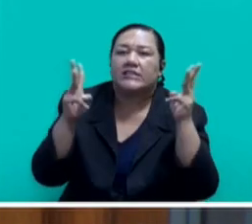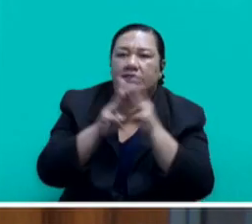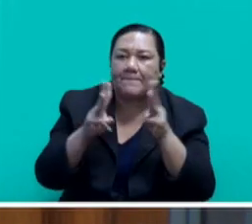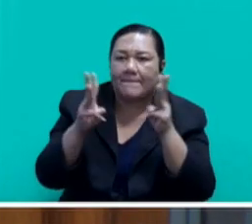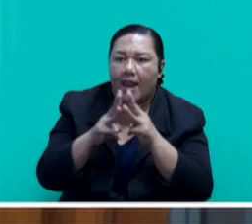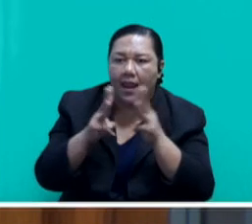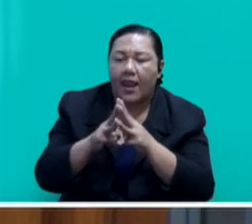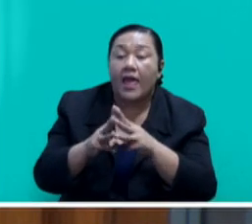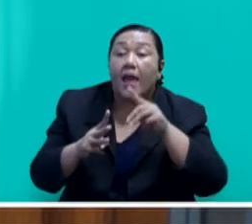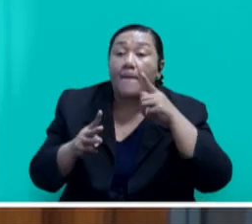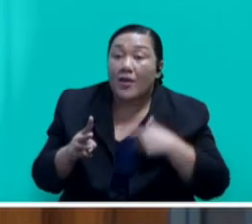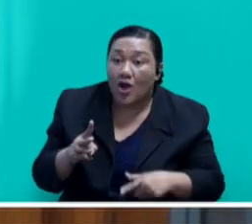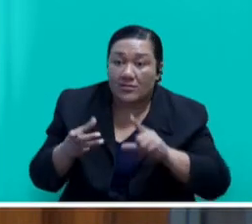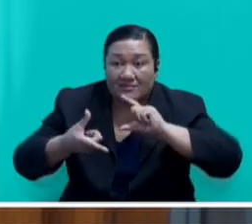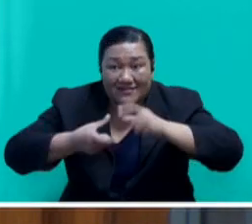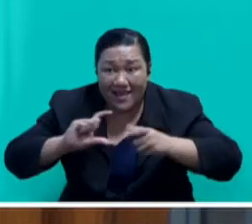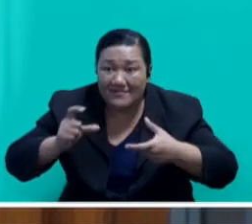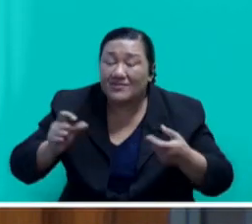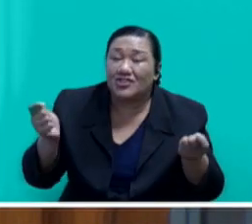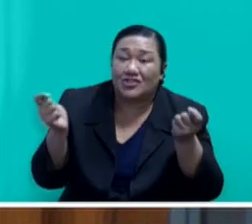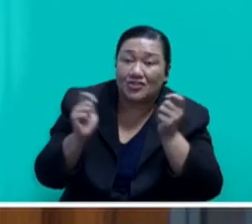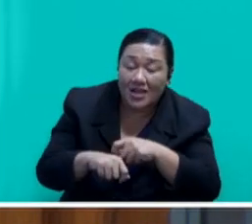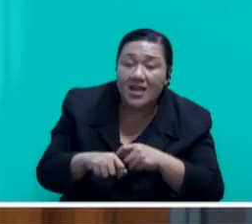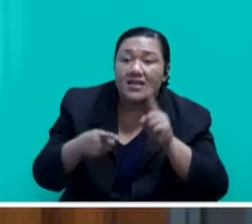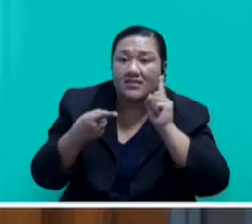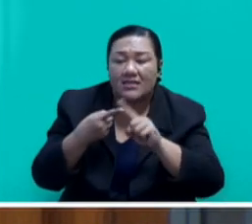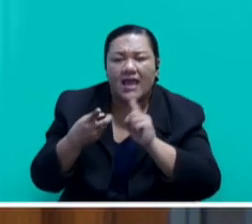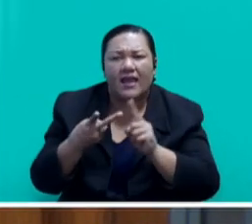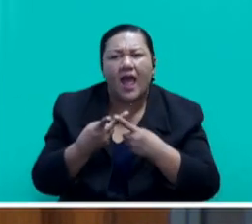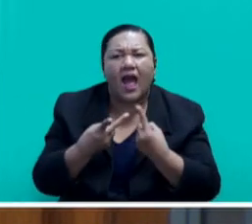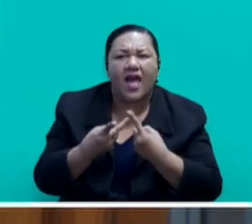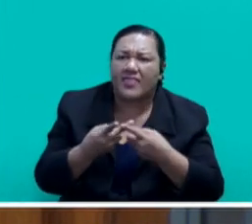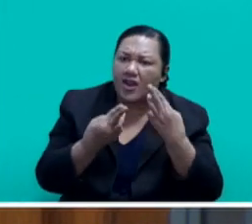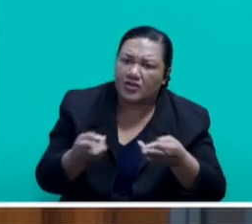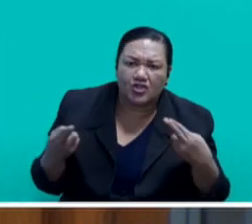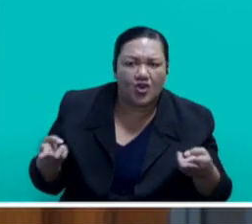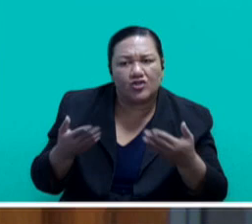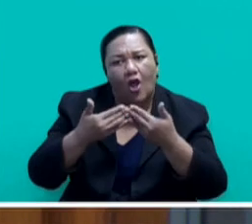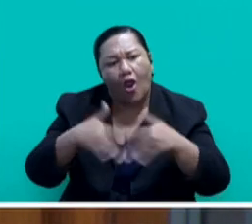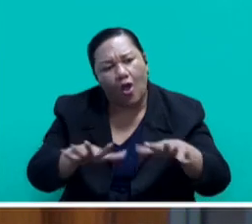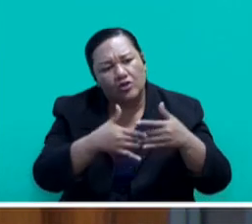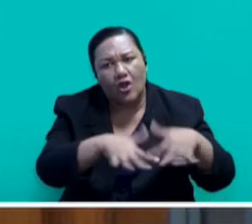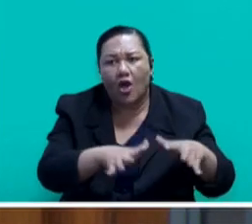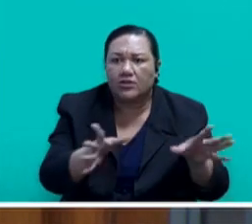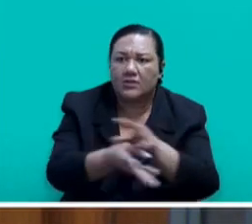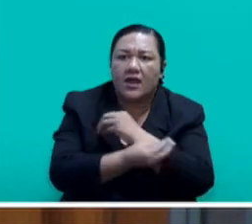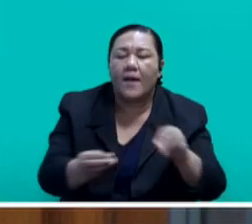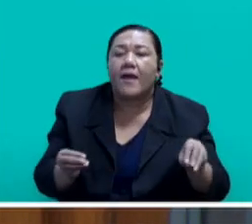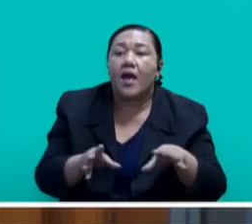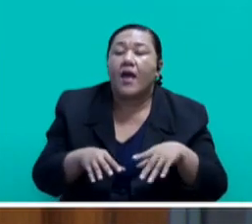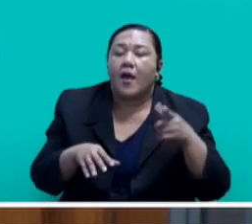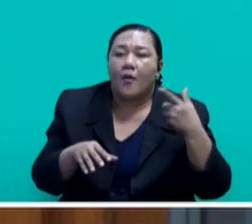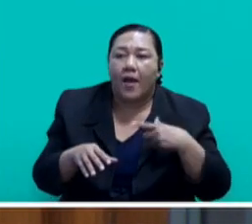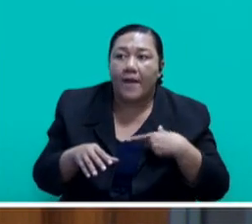climate change, as well as the ultimate threat of resources being lost for good due to overfishing and